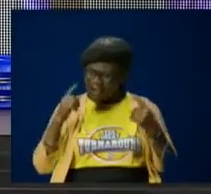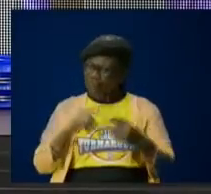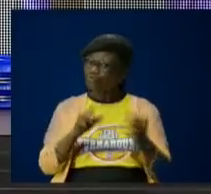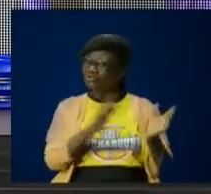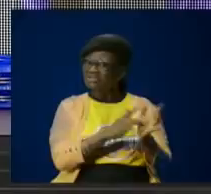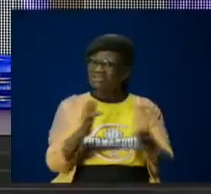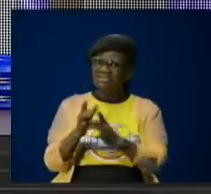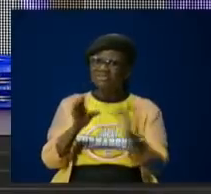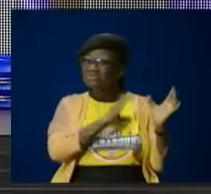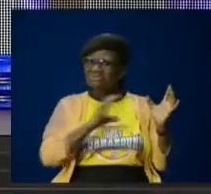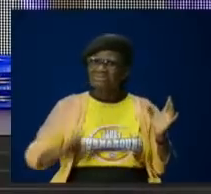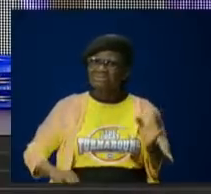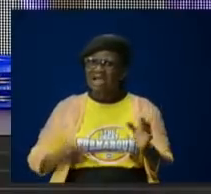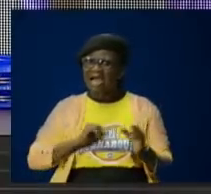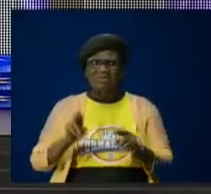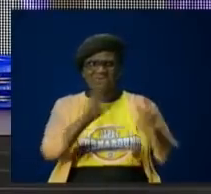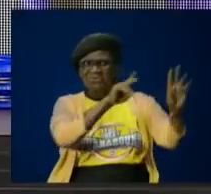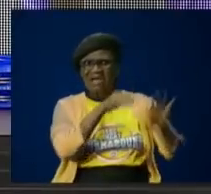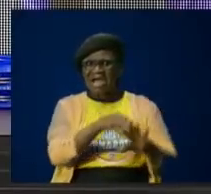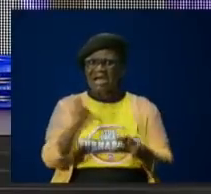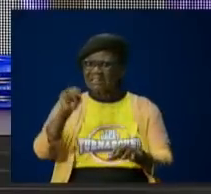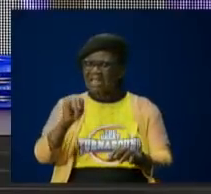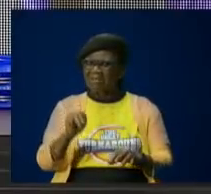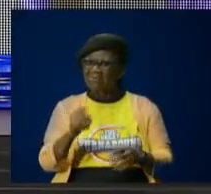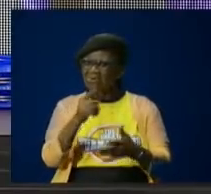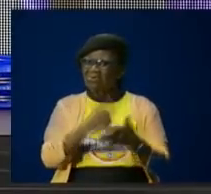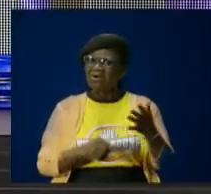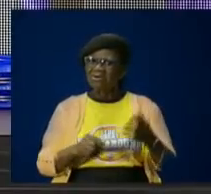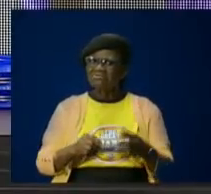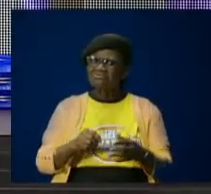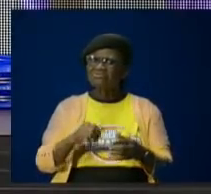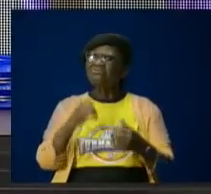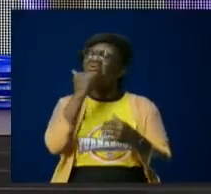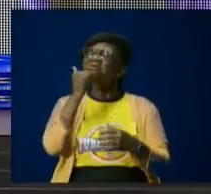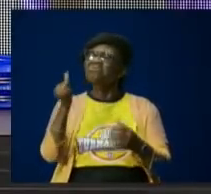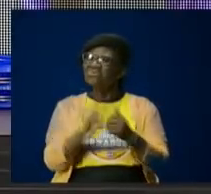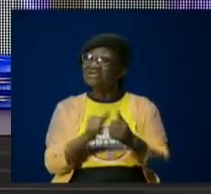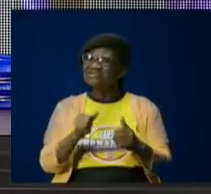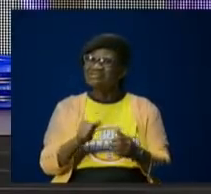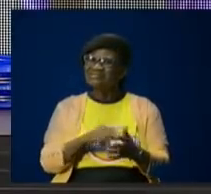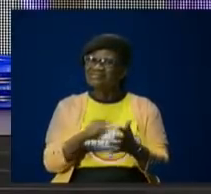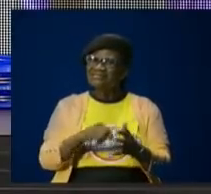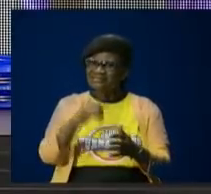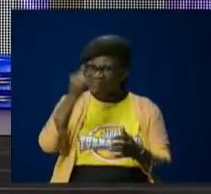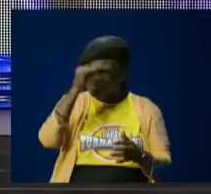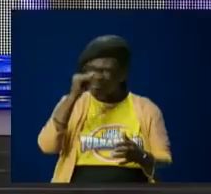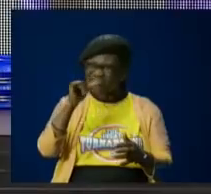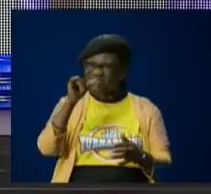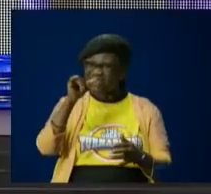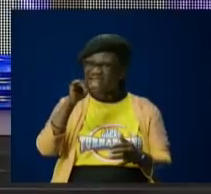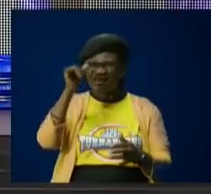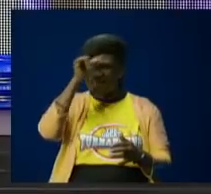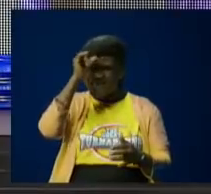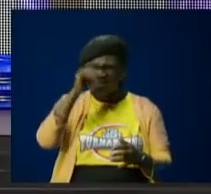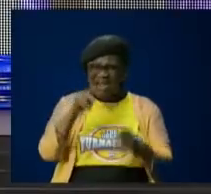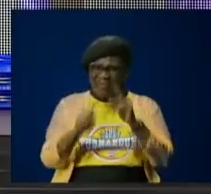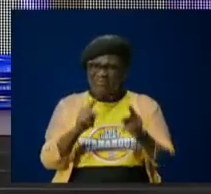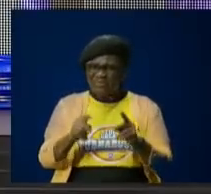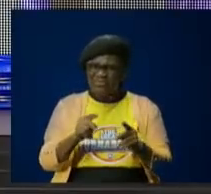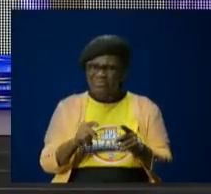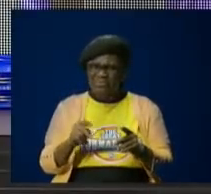these ignorant people? Do they understand that I am a lecturer from the University of